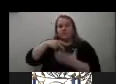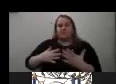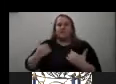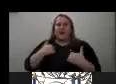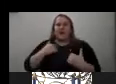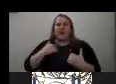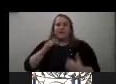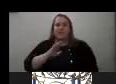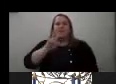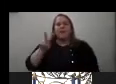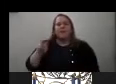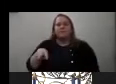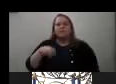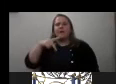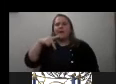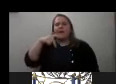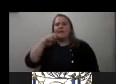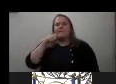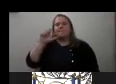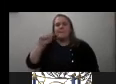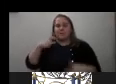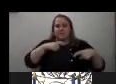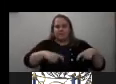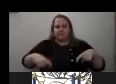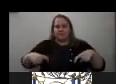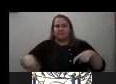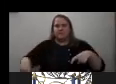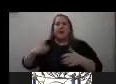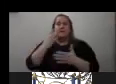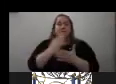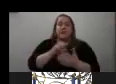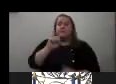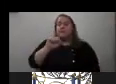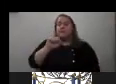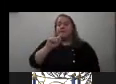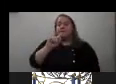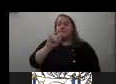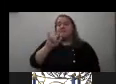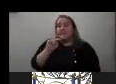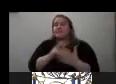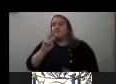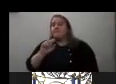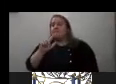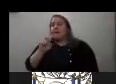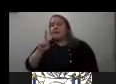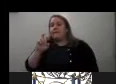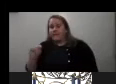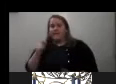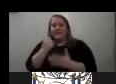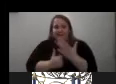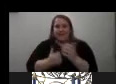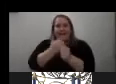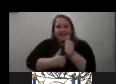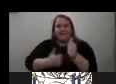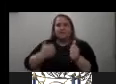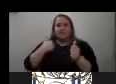about 22 petals. Some of them are satin, some of them are velvet. Each of them are jeweled, and some of the